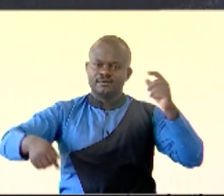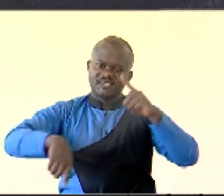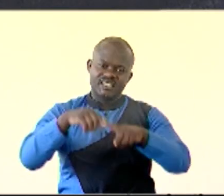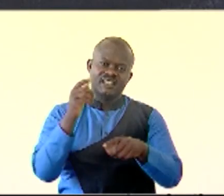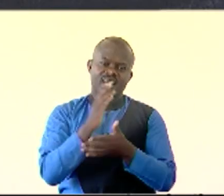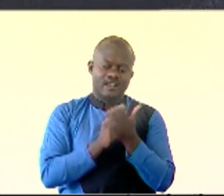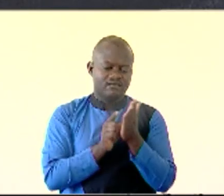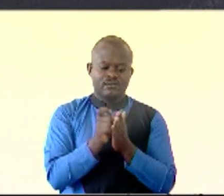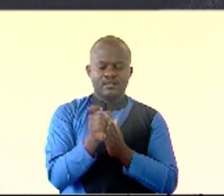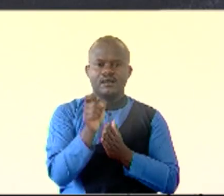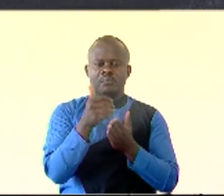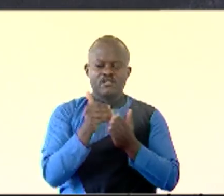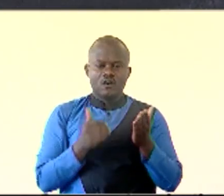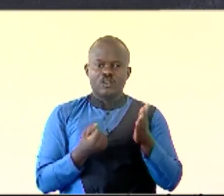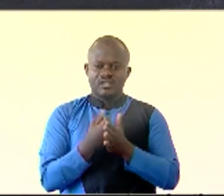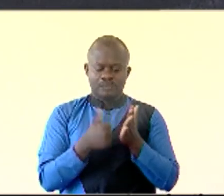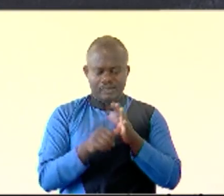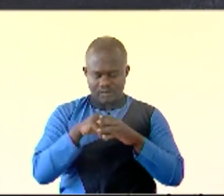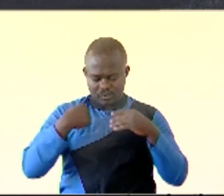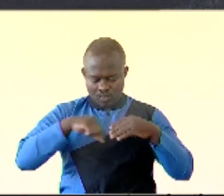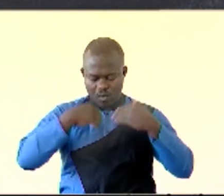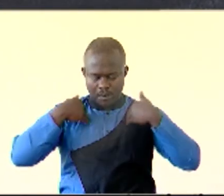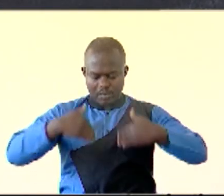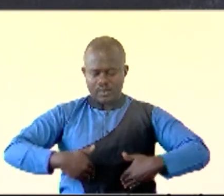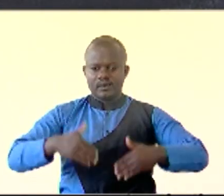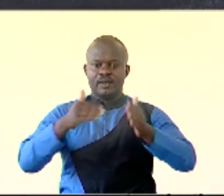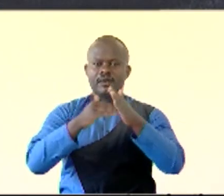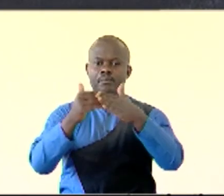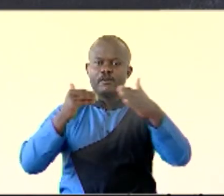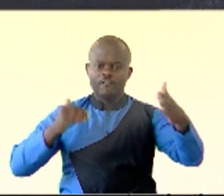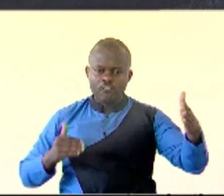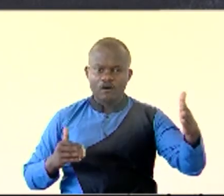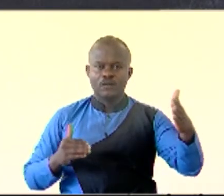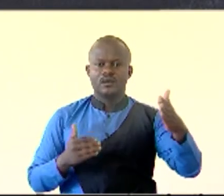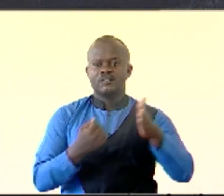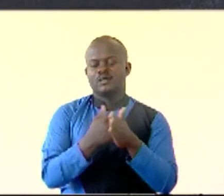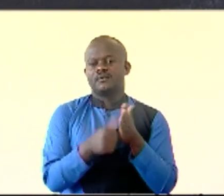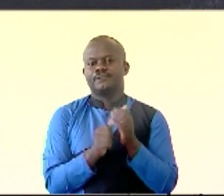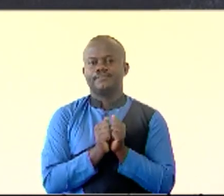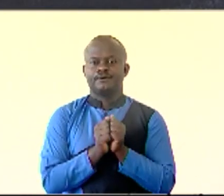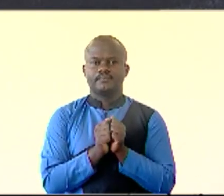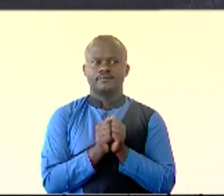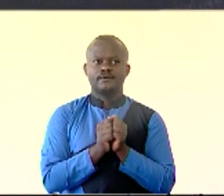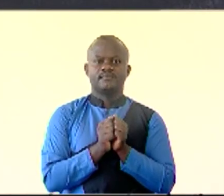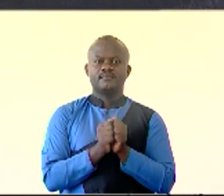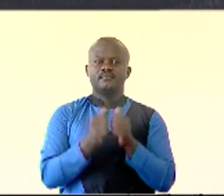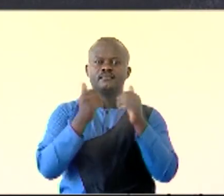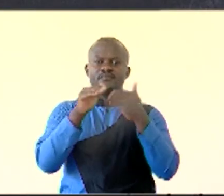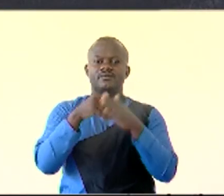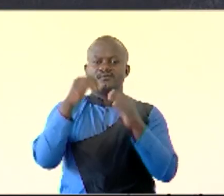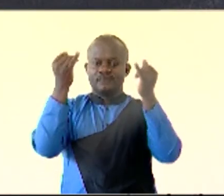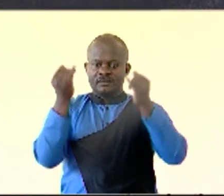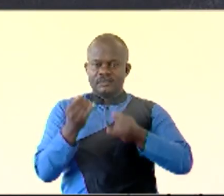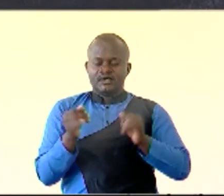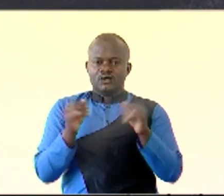before destroying our body cells, before destroying our body system. This is a diagram that tries to show